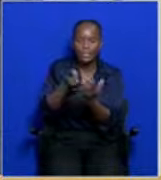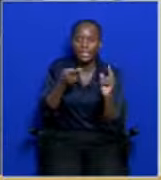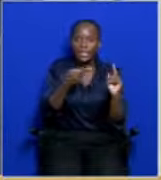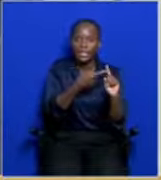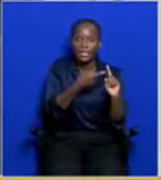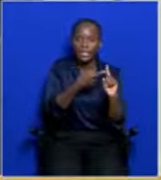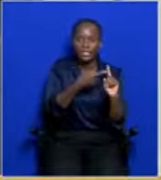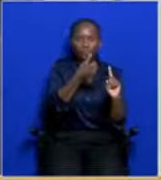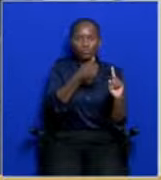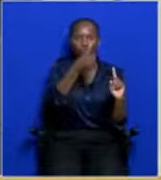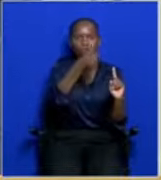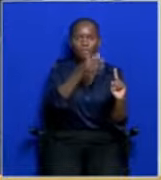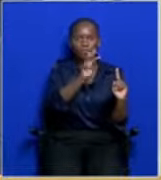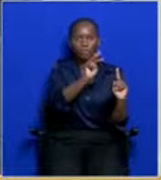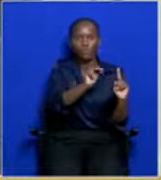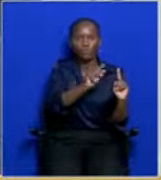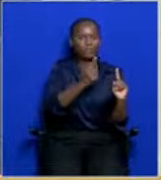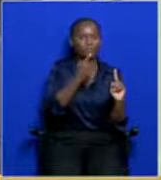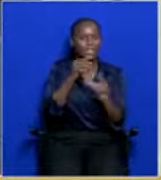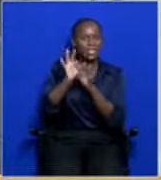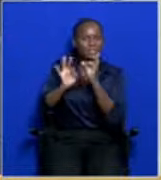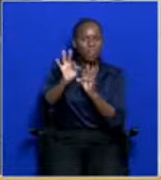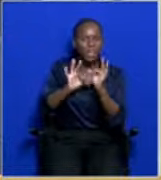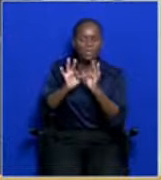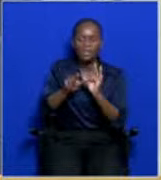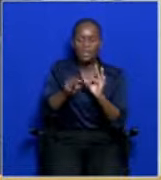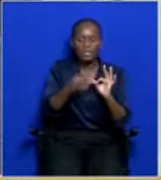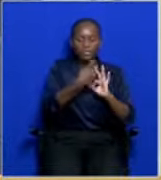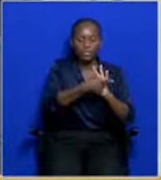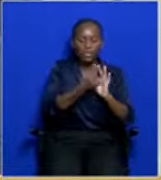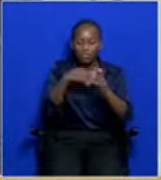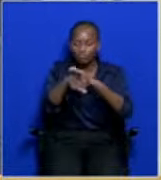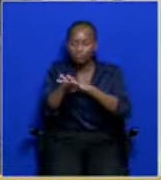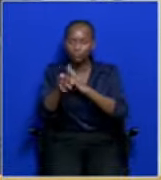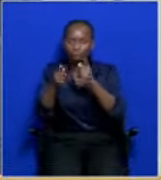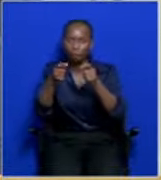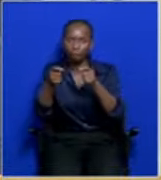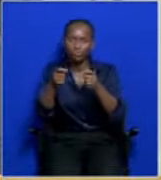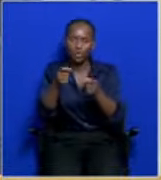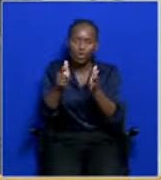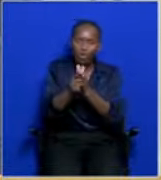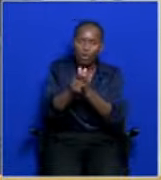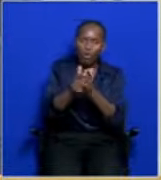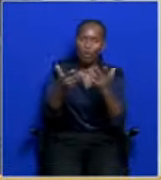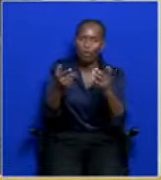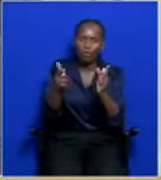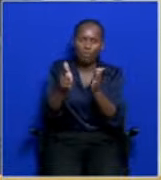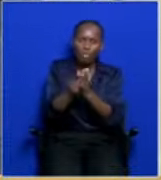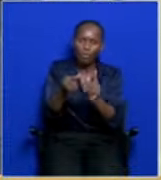unlawful. But the purpose of the duty on, duty off statement is to